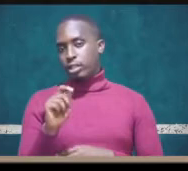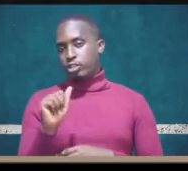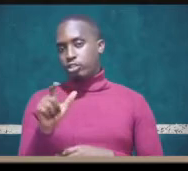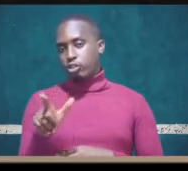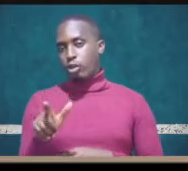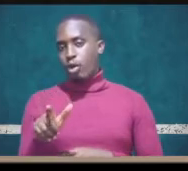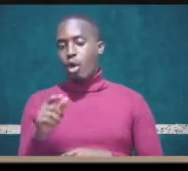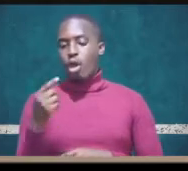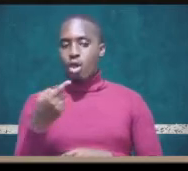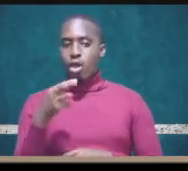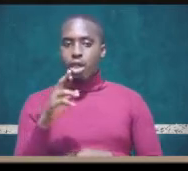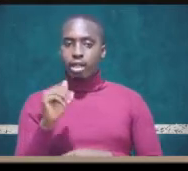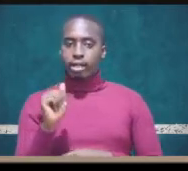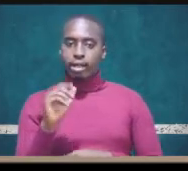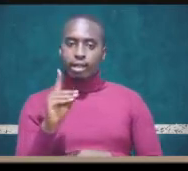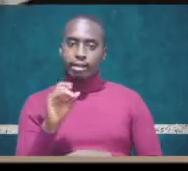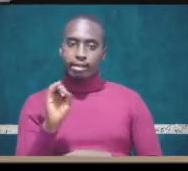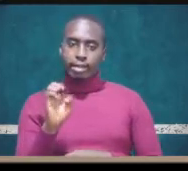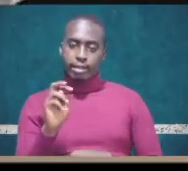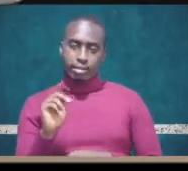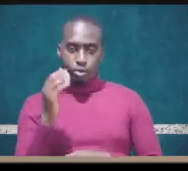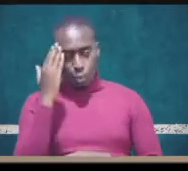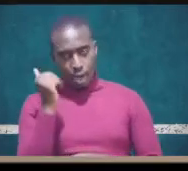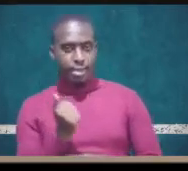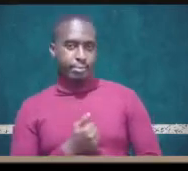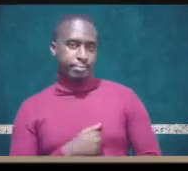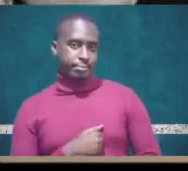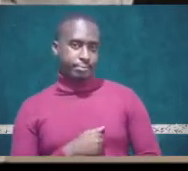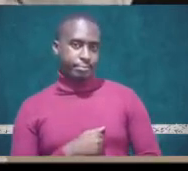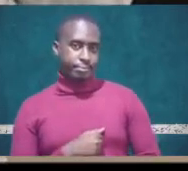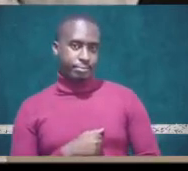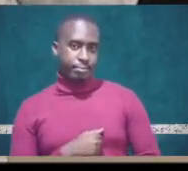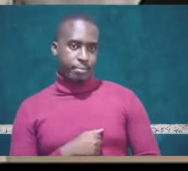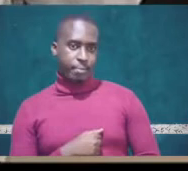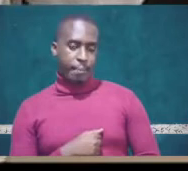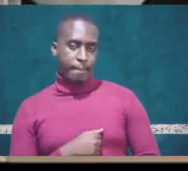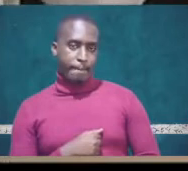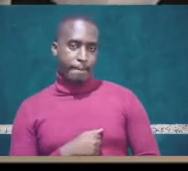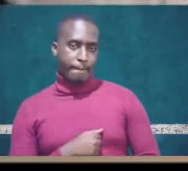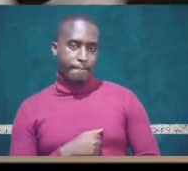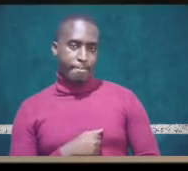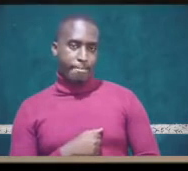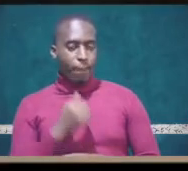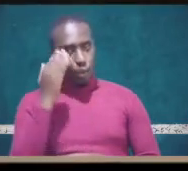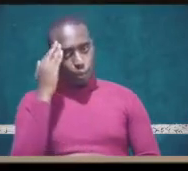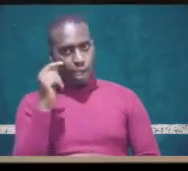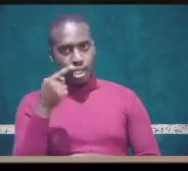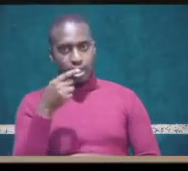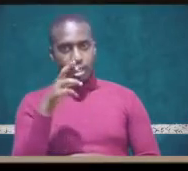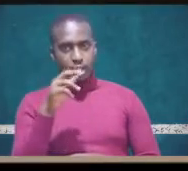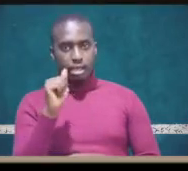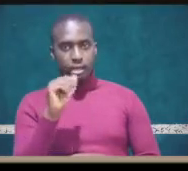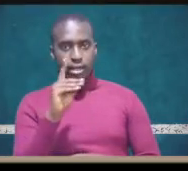potential gradient. Why gradient? Potential gradient. Why gradient?